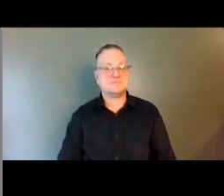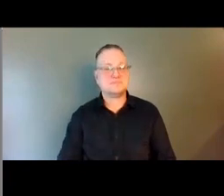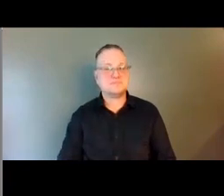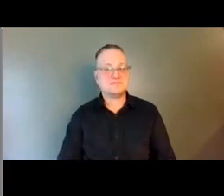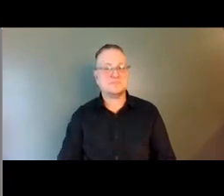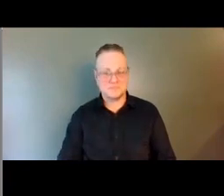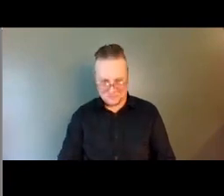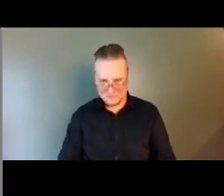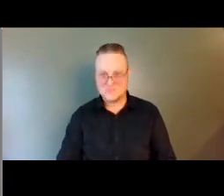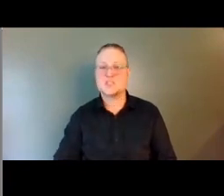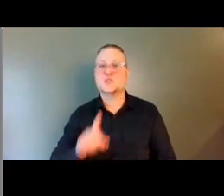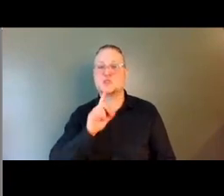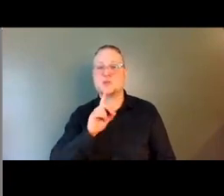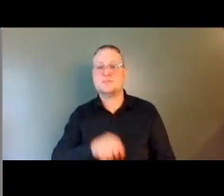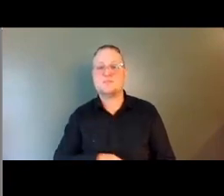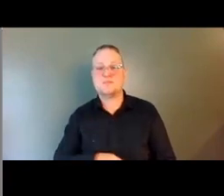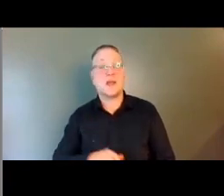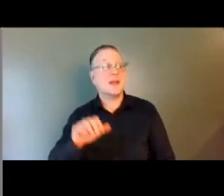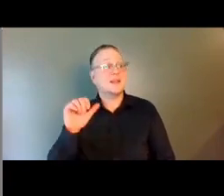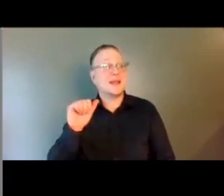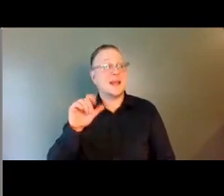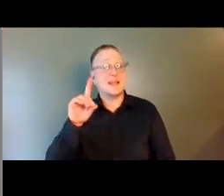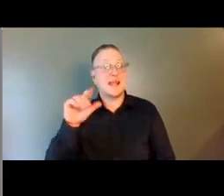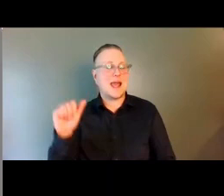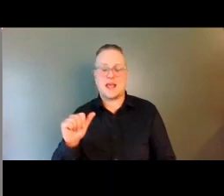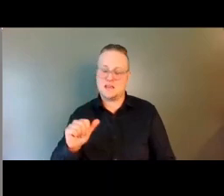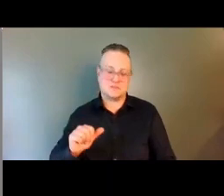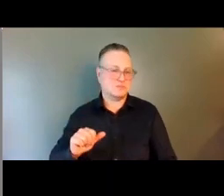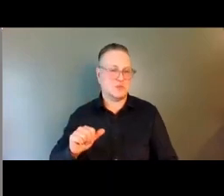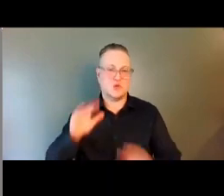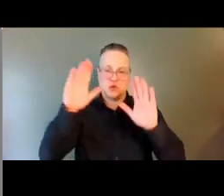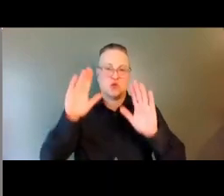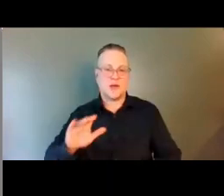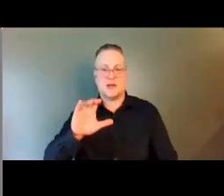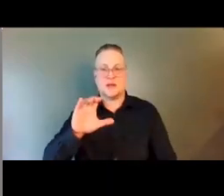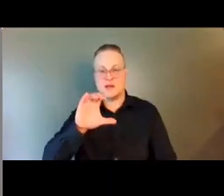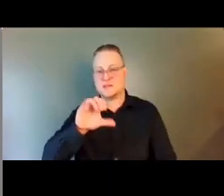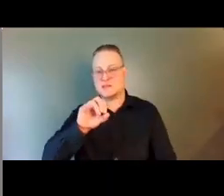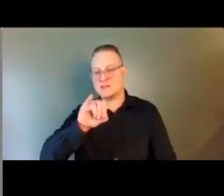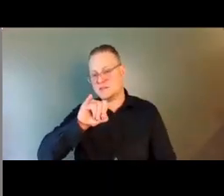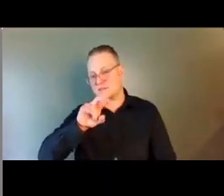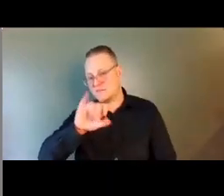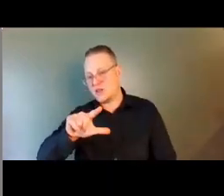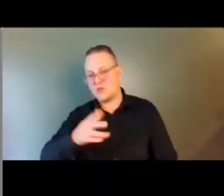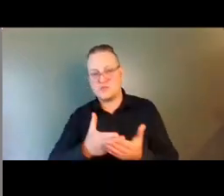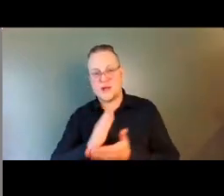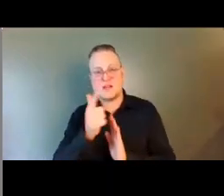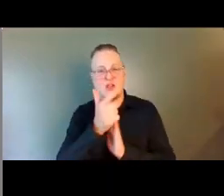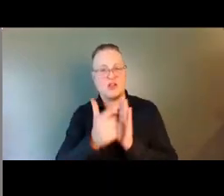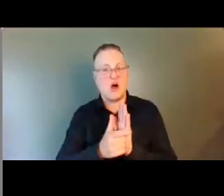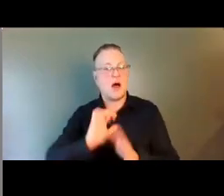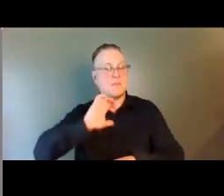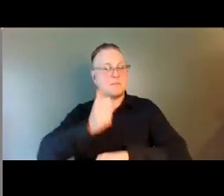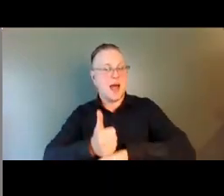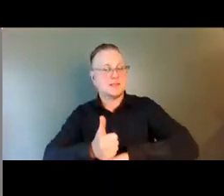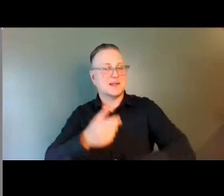Though the ADA is a landmark civil rights law that was implemented in 1990, we know we still have plenty